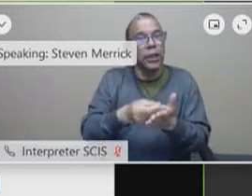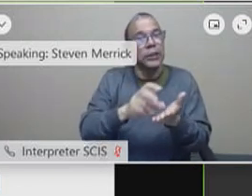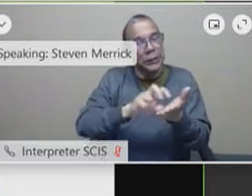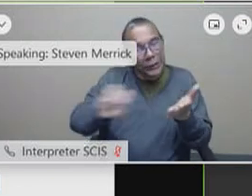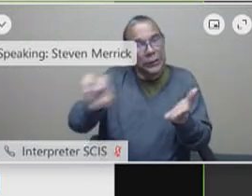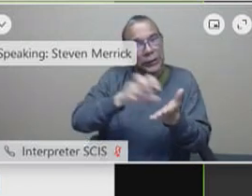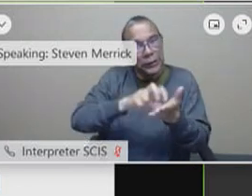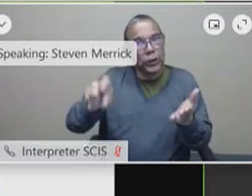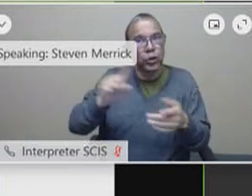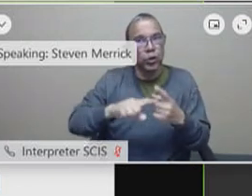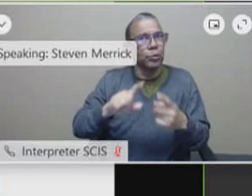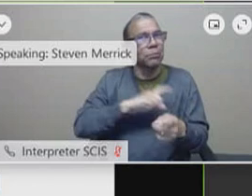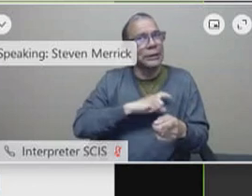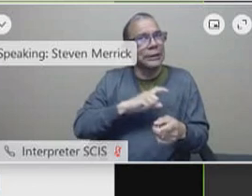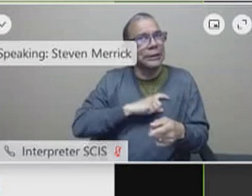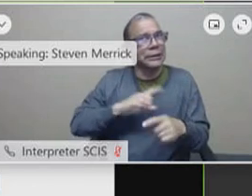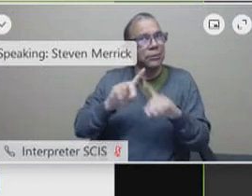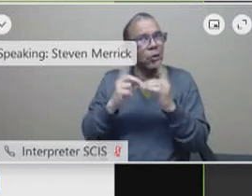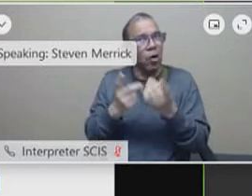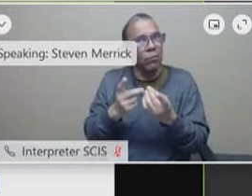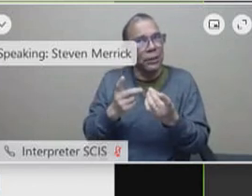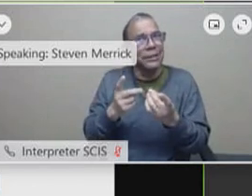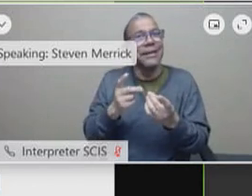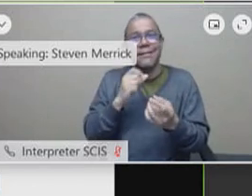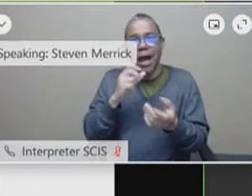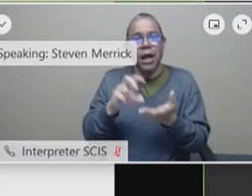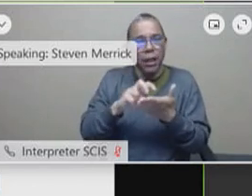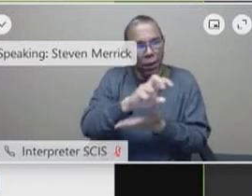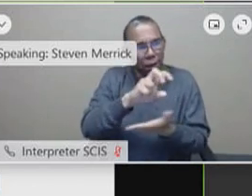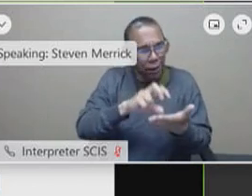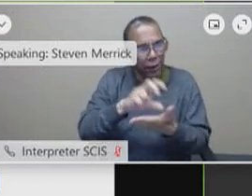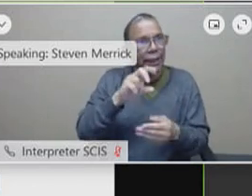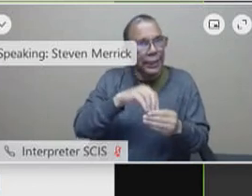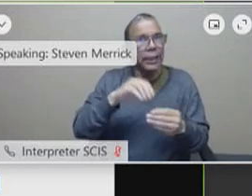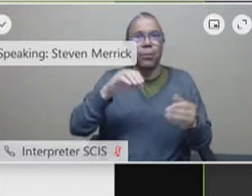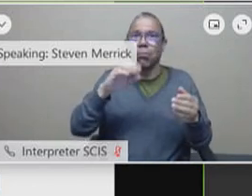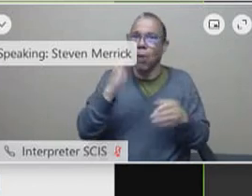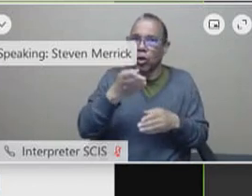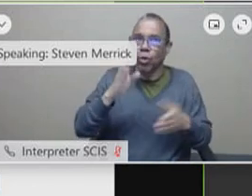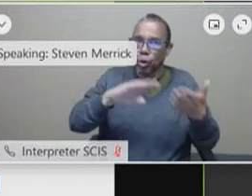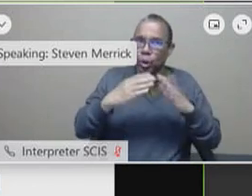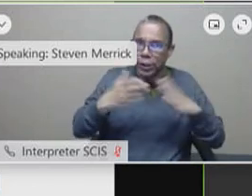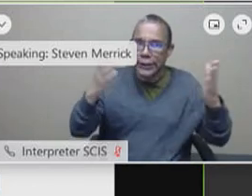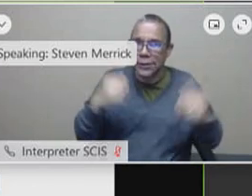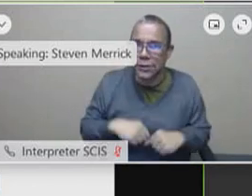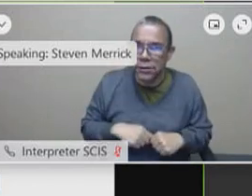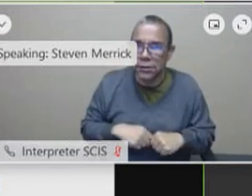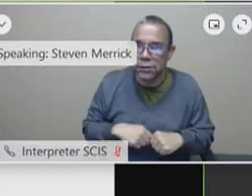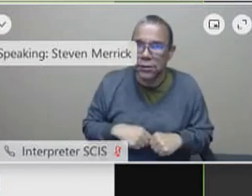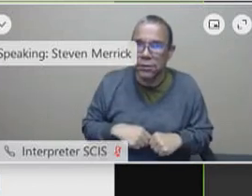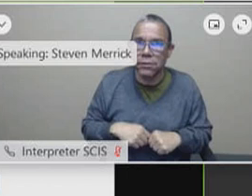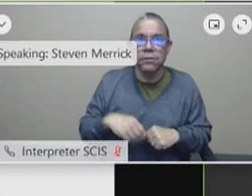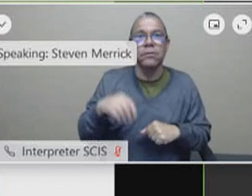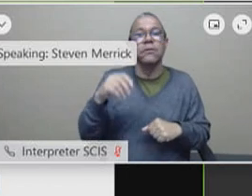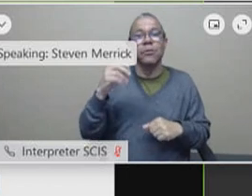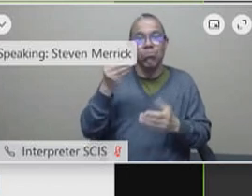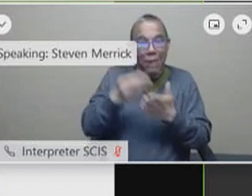Police Department than investments in Baltimore City communities. Proposed spending on the police and sheriff's departments